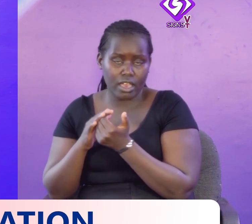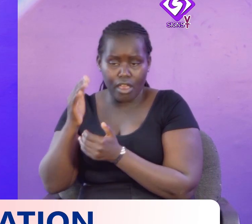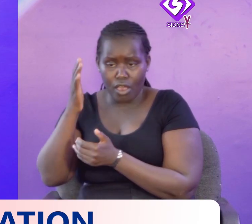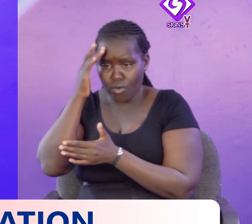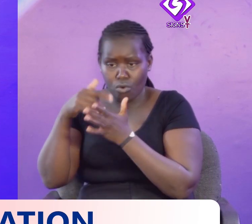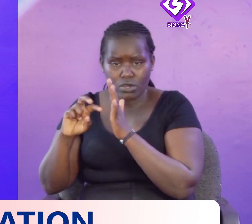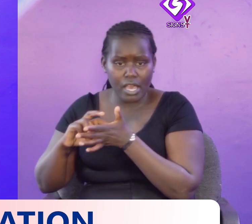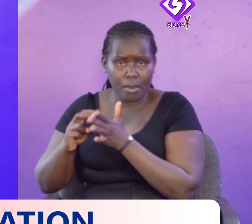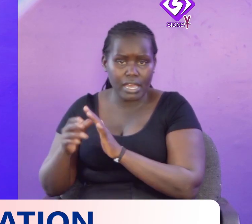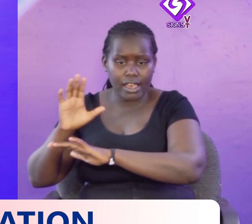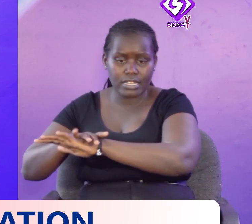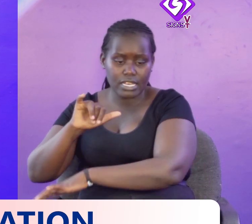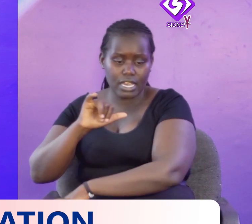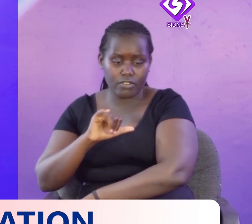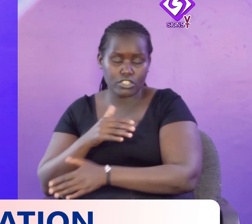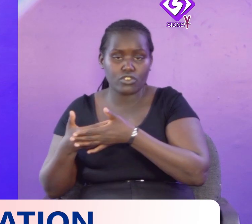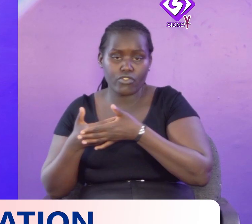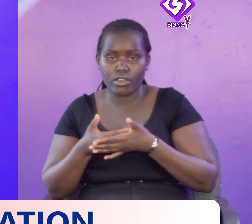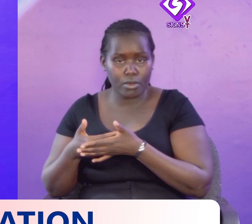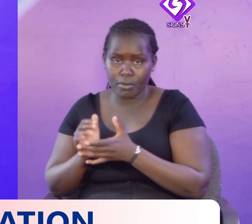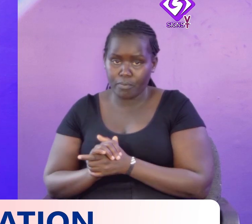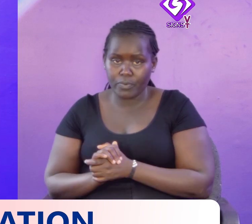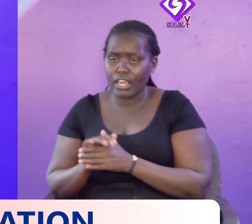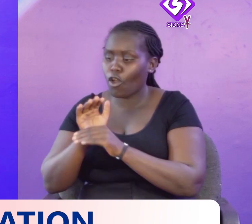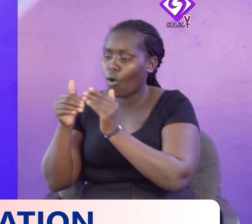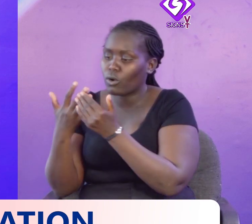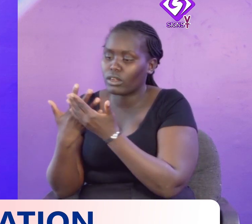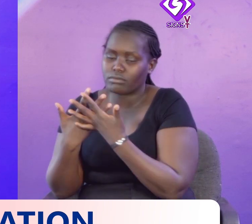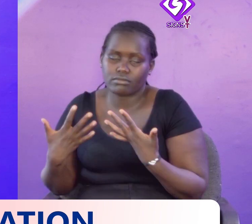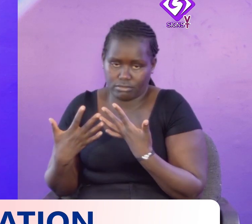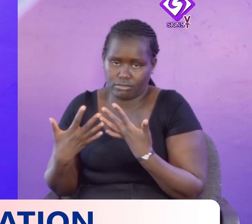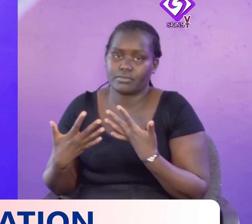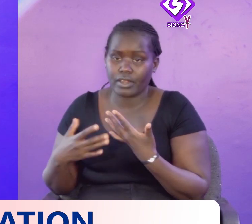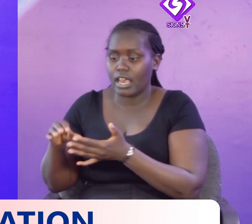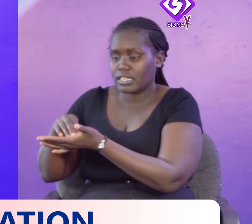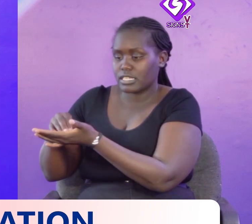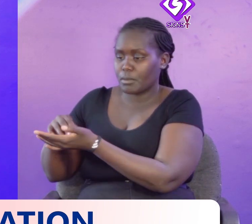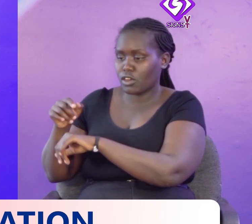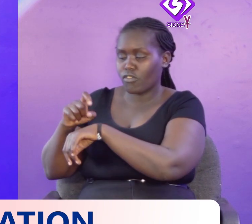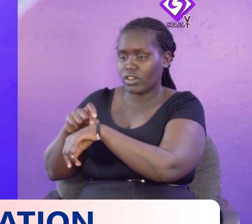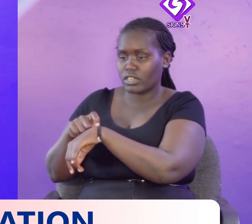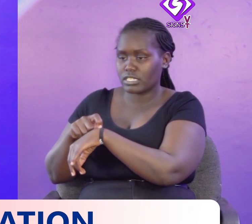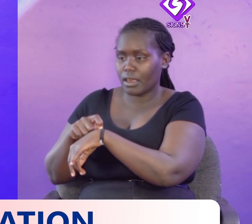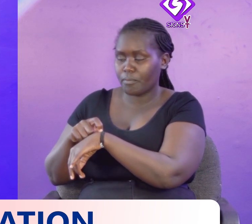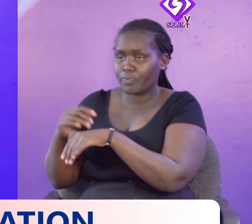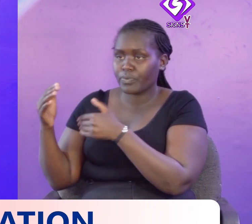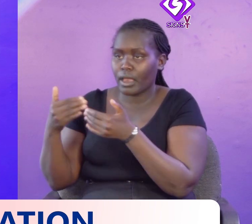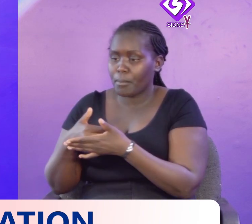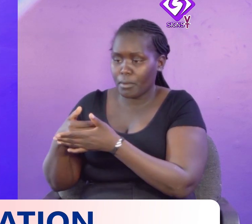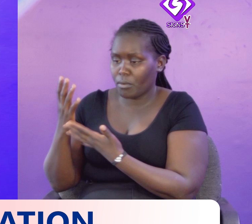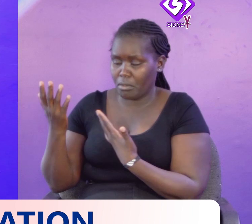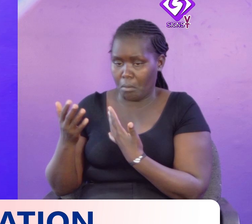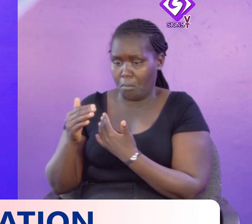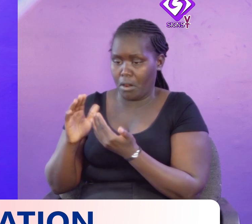They take advantage of the baby and all manner of things. It is just a matter of time. Mtoto atakonda, I don't know what